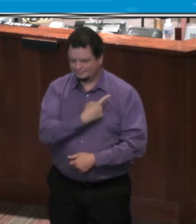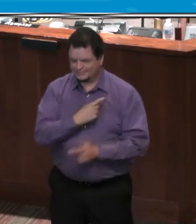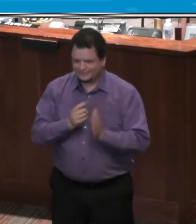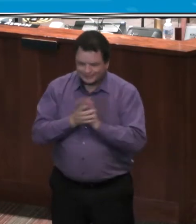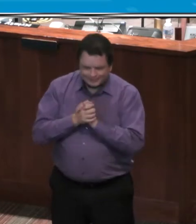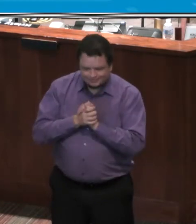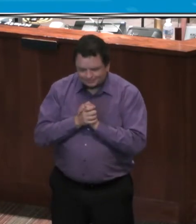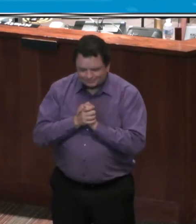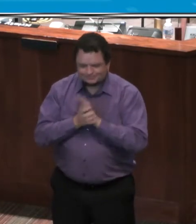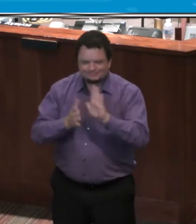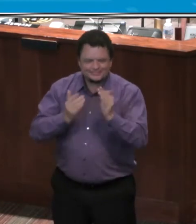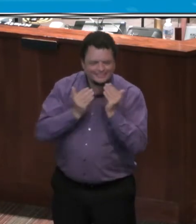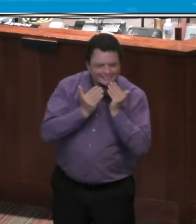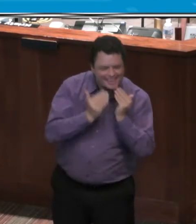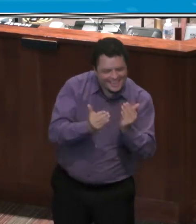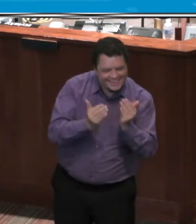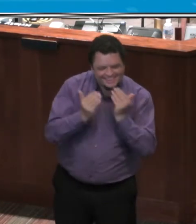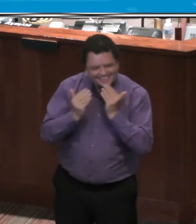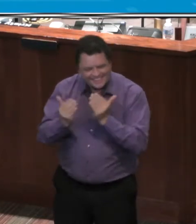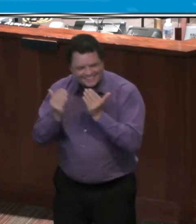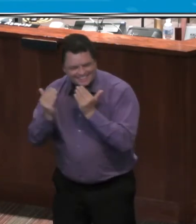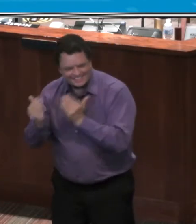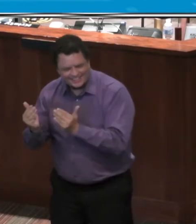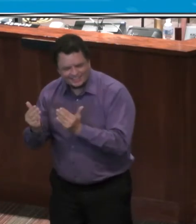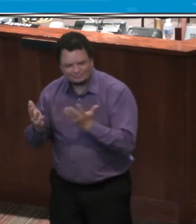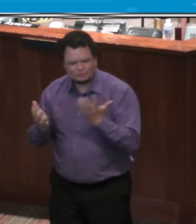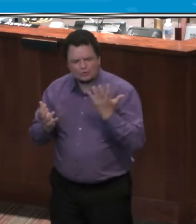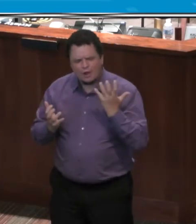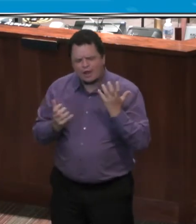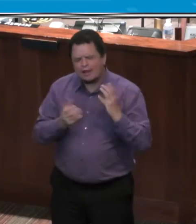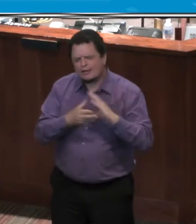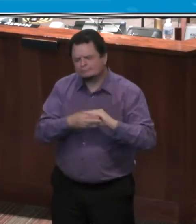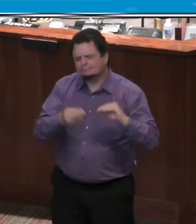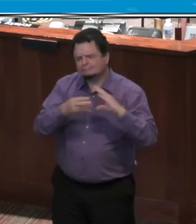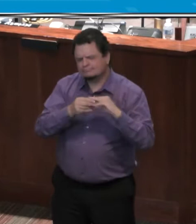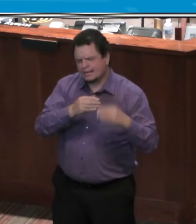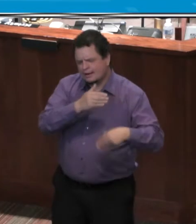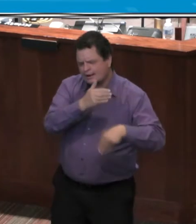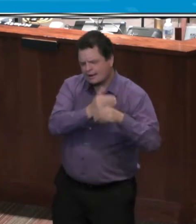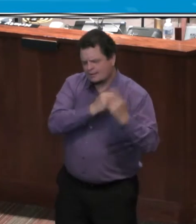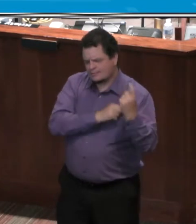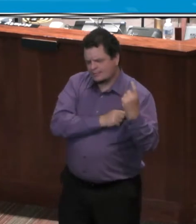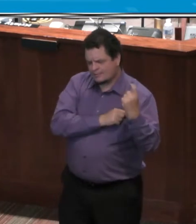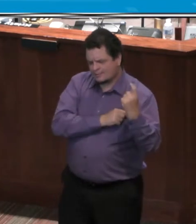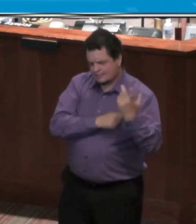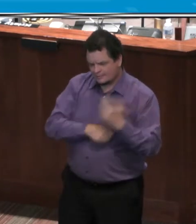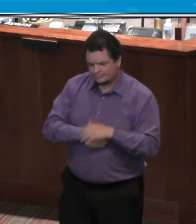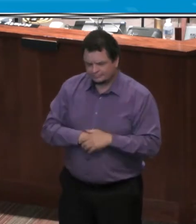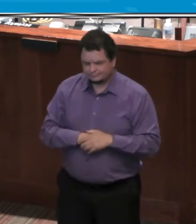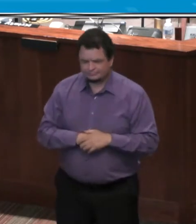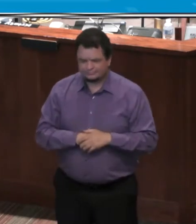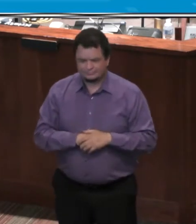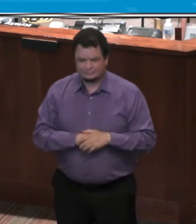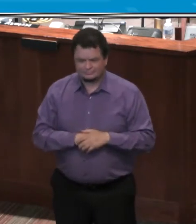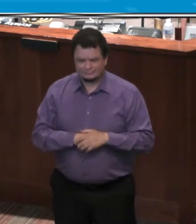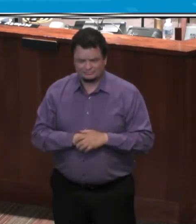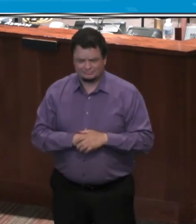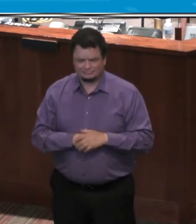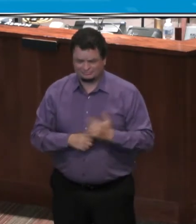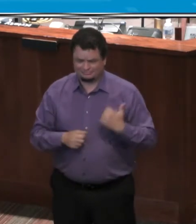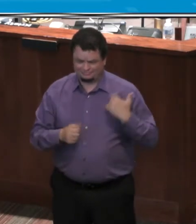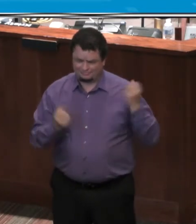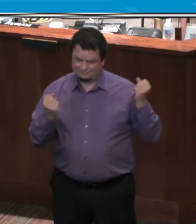two comments as well, I've said it many times before, but I'm not sure in this particular venue,